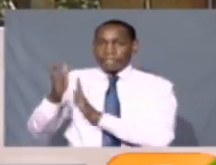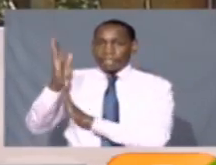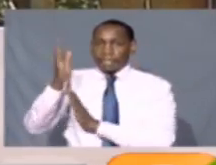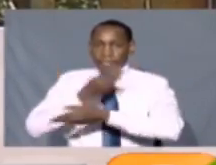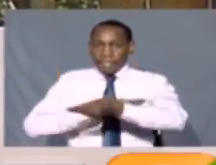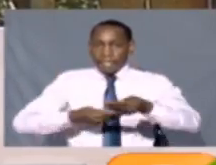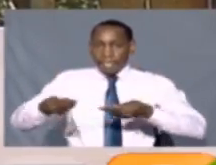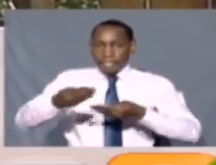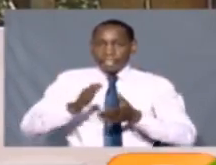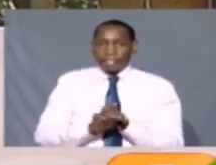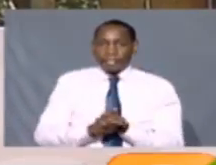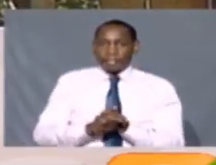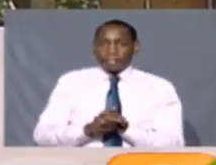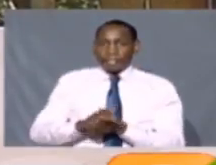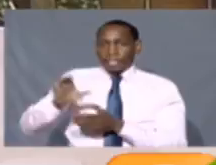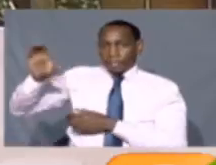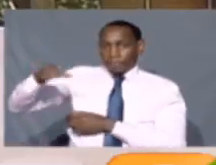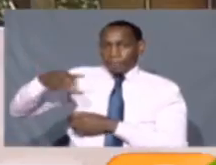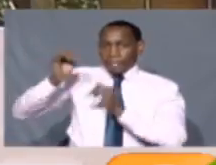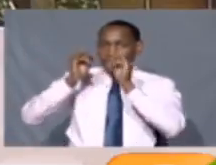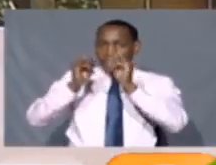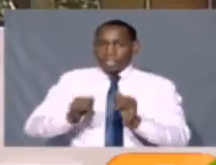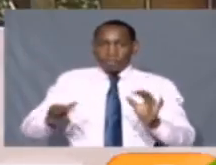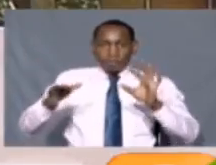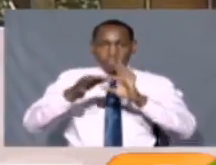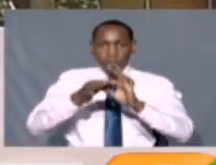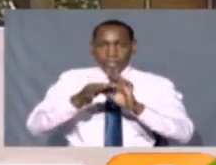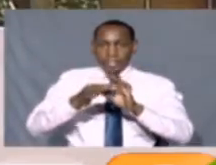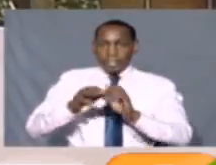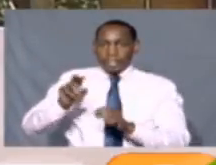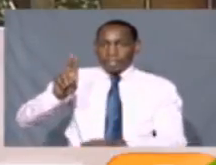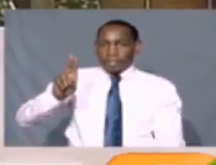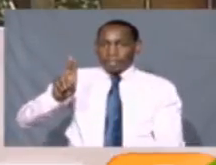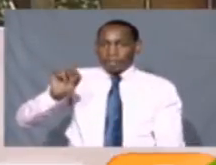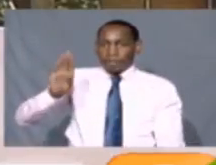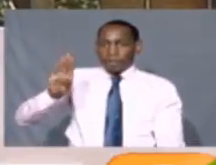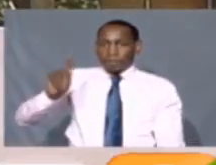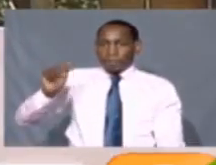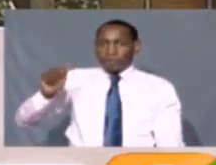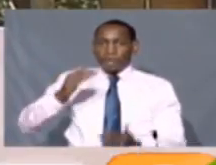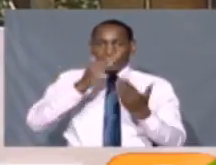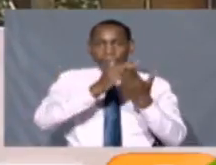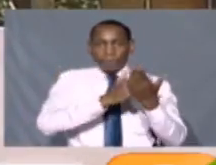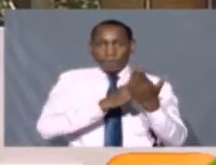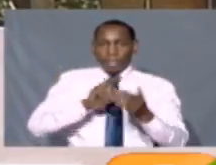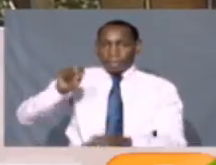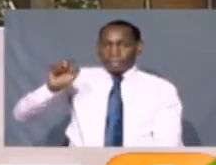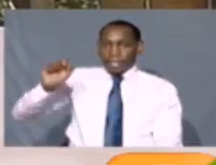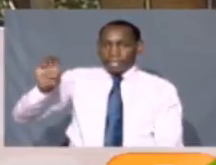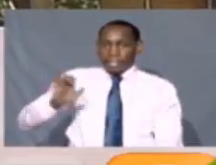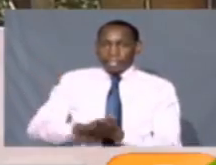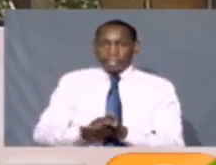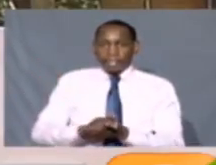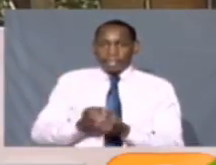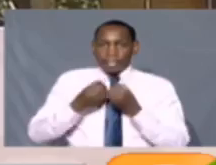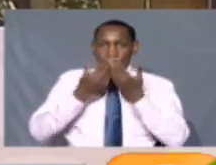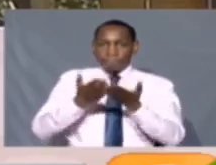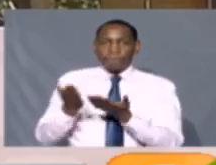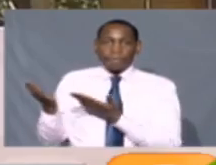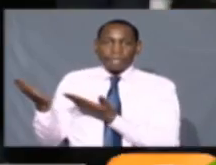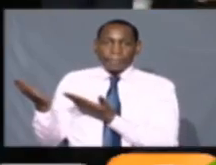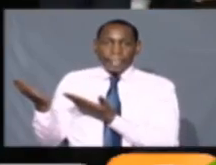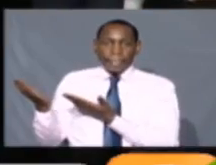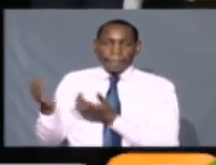Securities Exchange. The retailer became the latest entrant on the Ibuka program of the NSE. Gasheri Moses has the details.